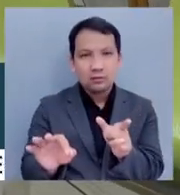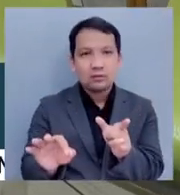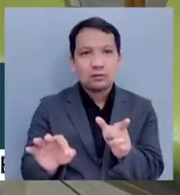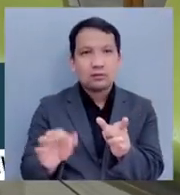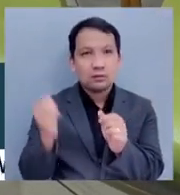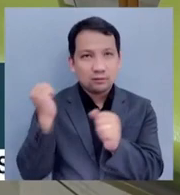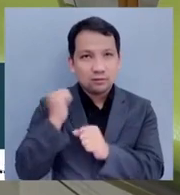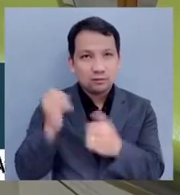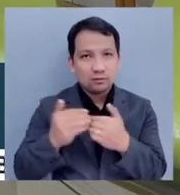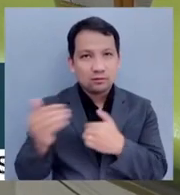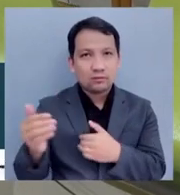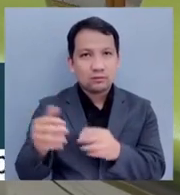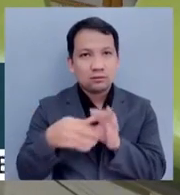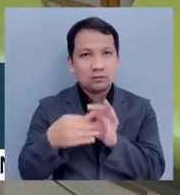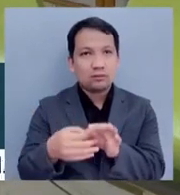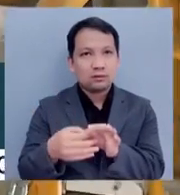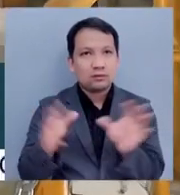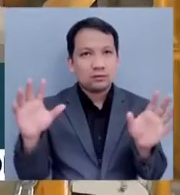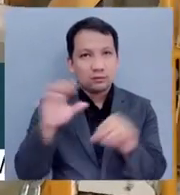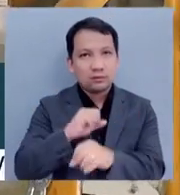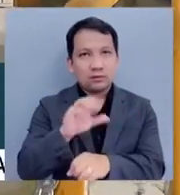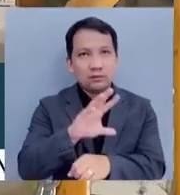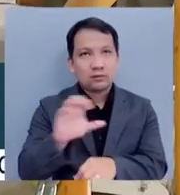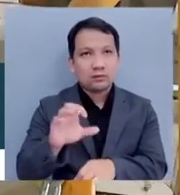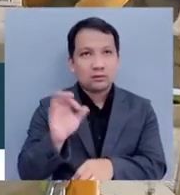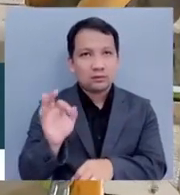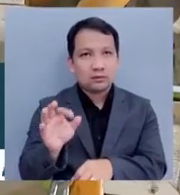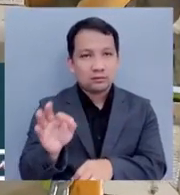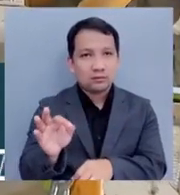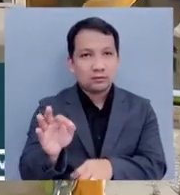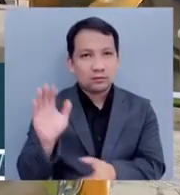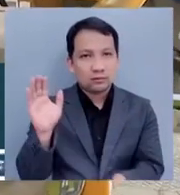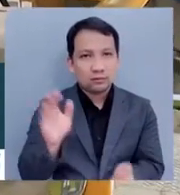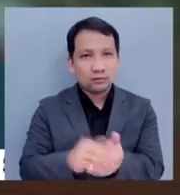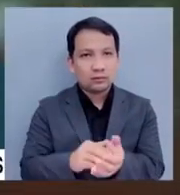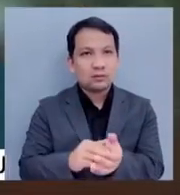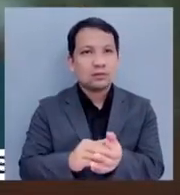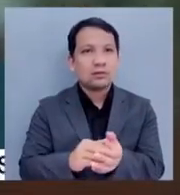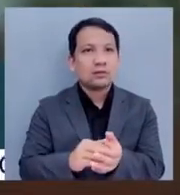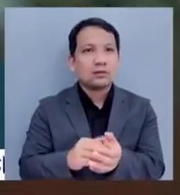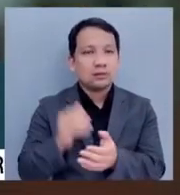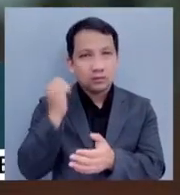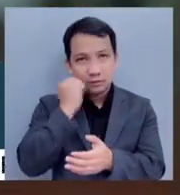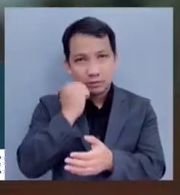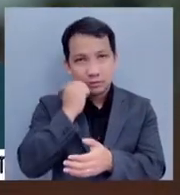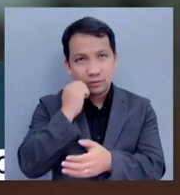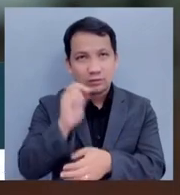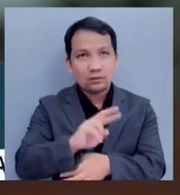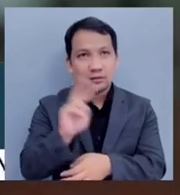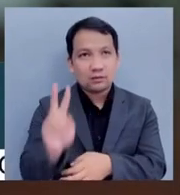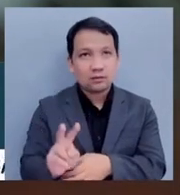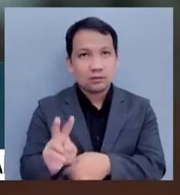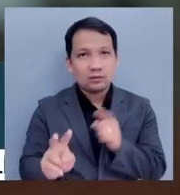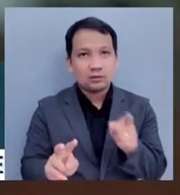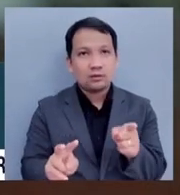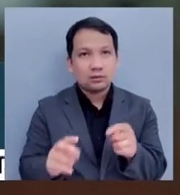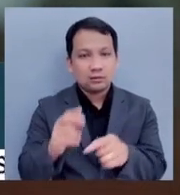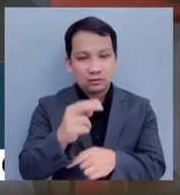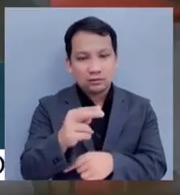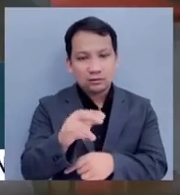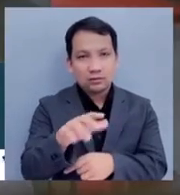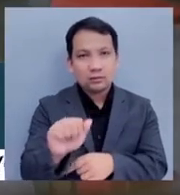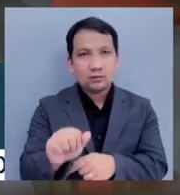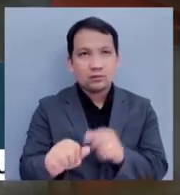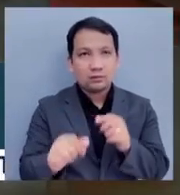expected to accommodate an estimate of 519,000 passengers daily from Valenzuela Station to NAIA Terminal